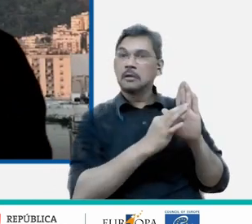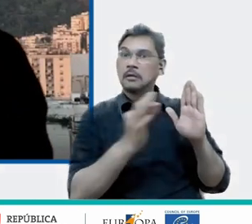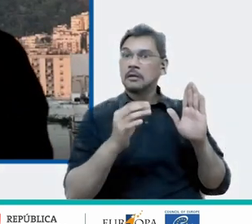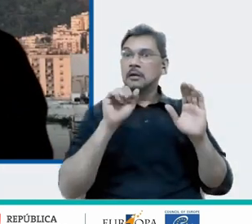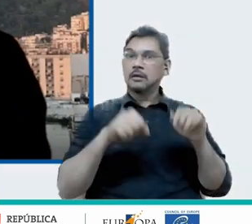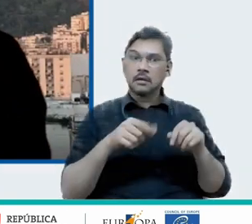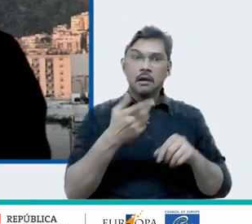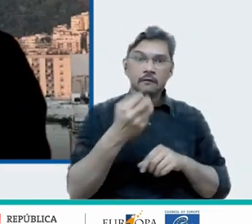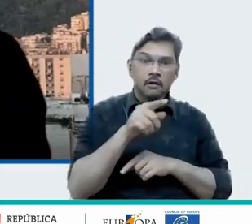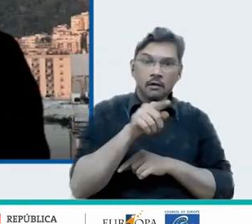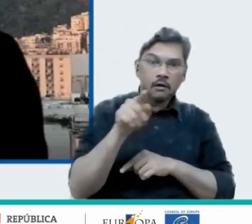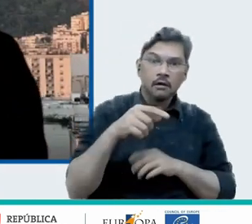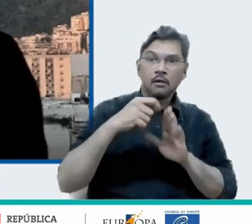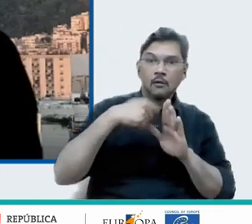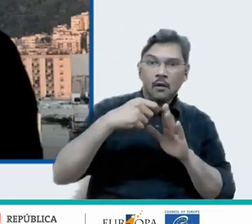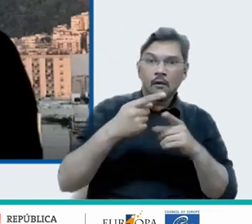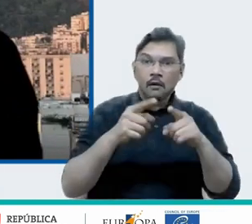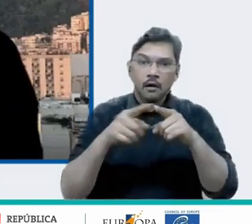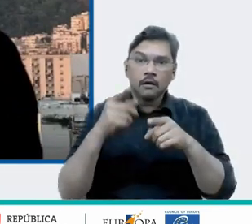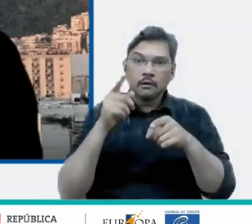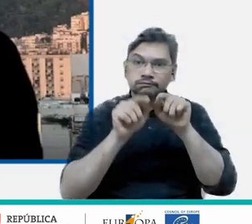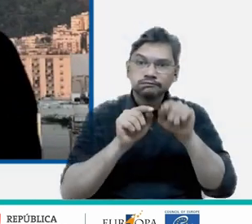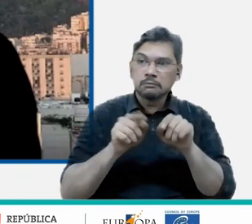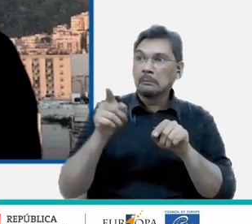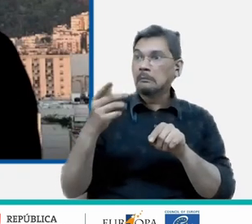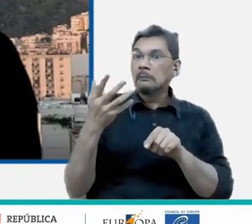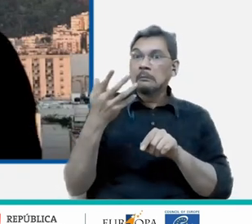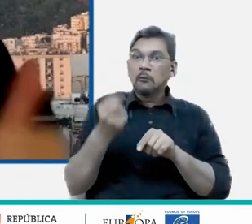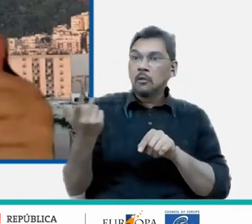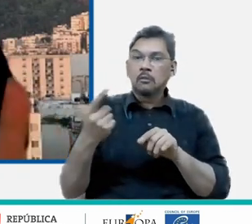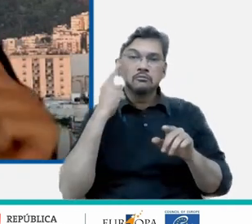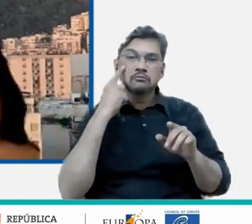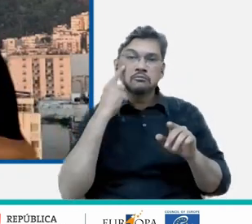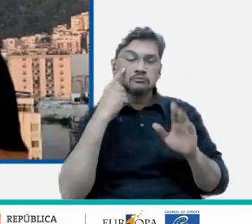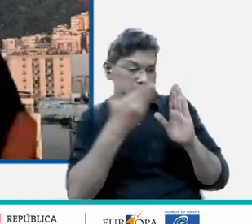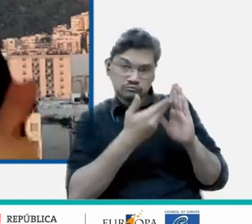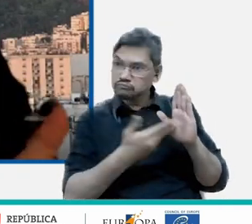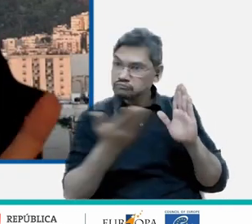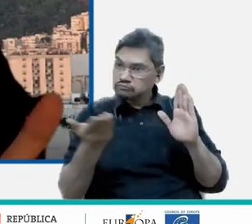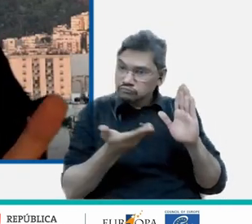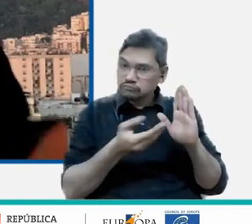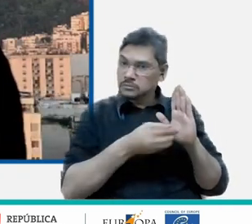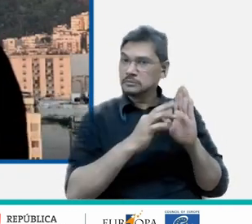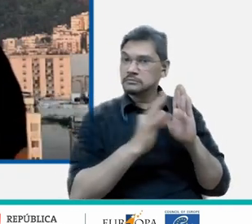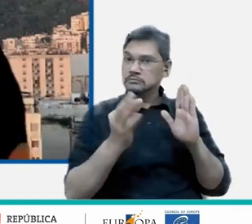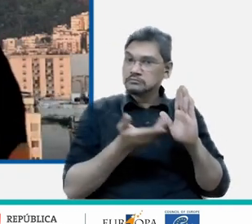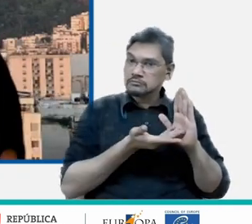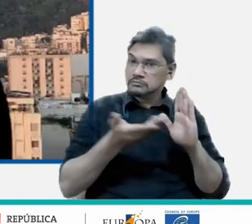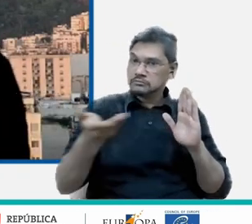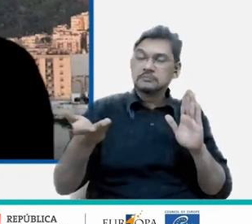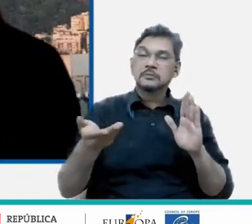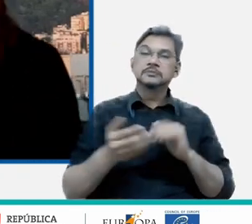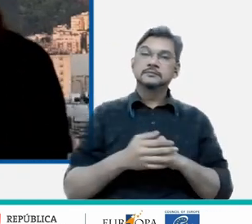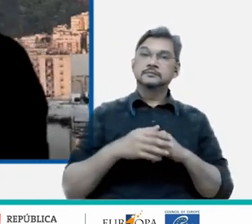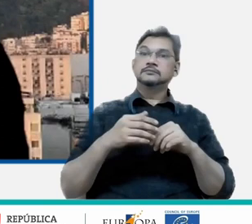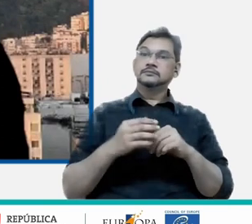and to check out which project preparation facilities are working in your region. Very quickly, I want to also to talk about the GAP